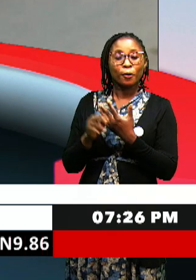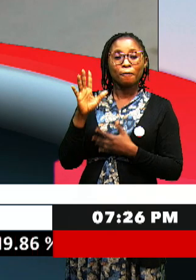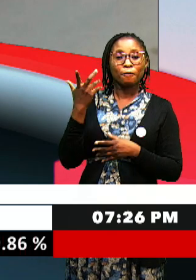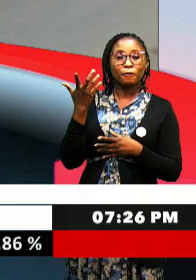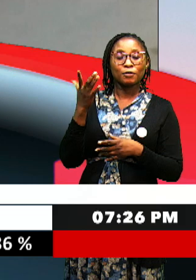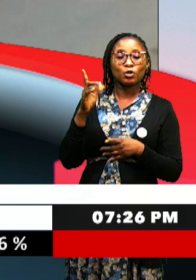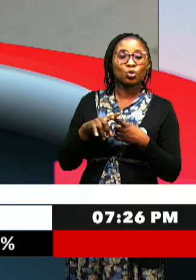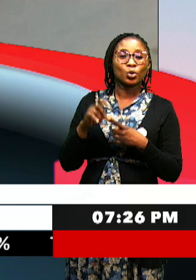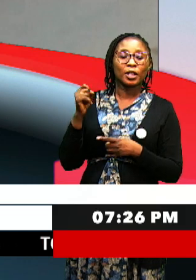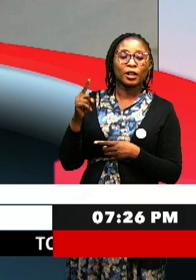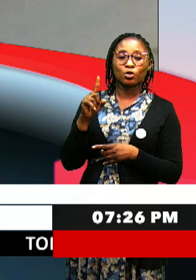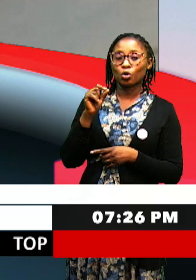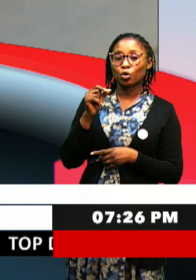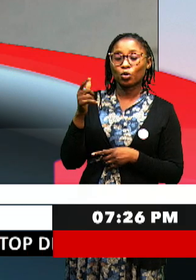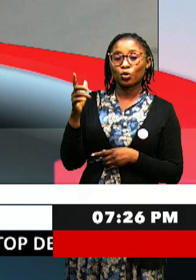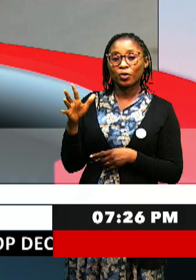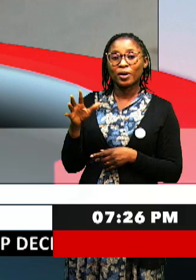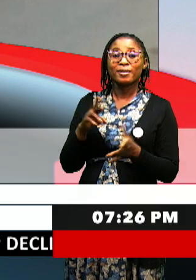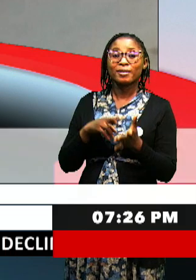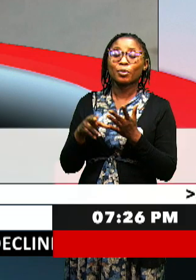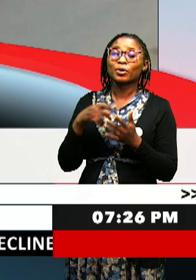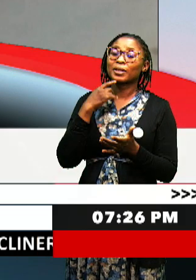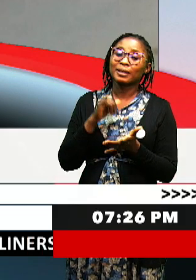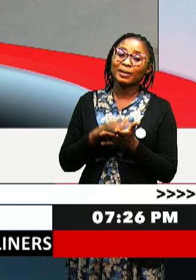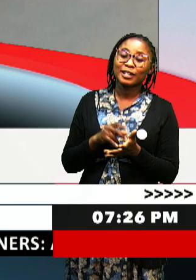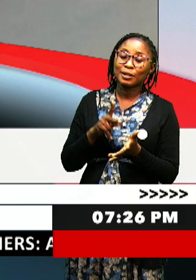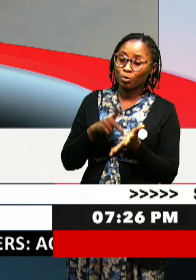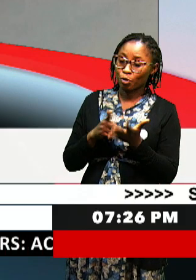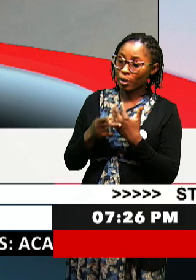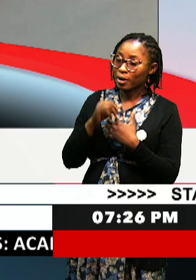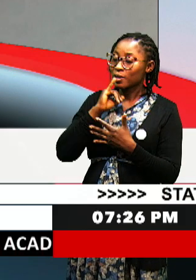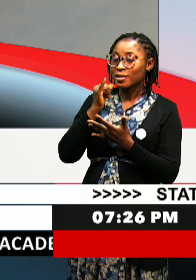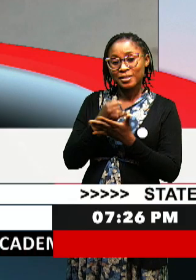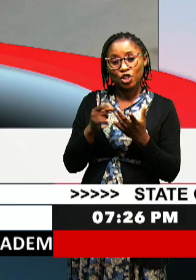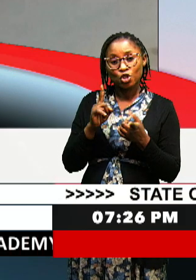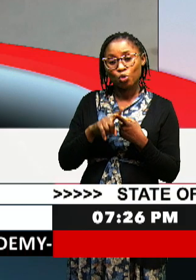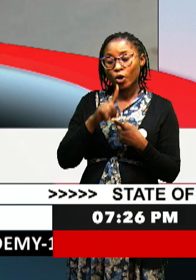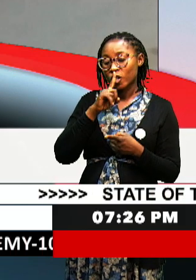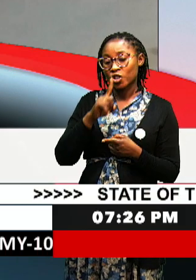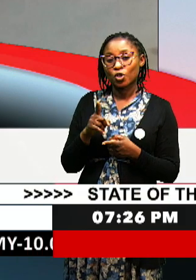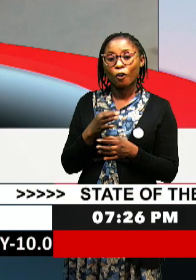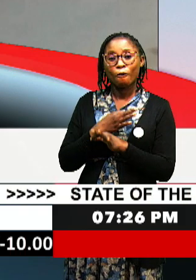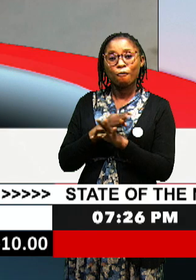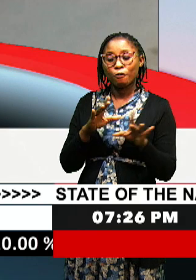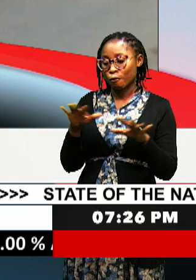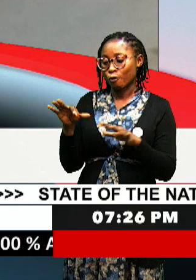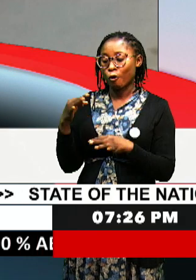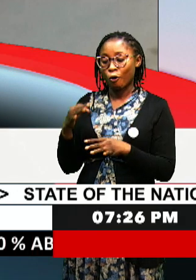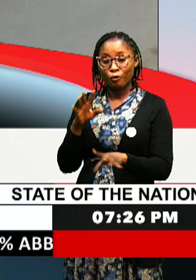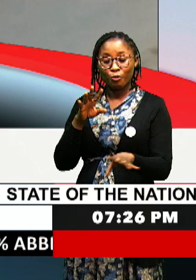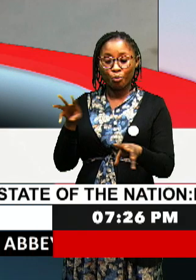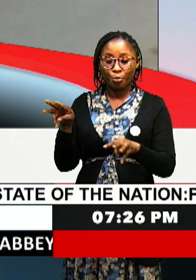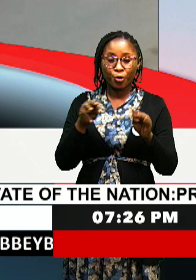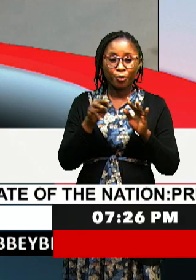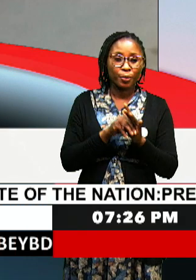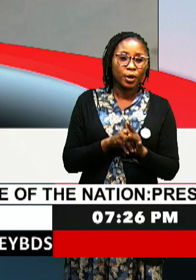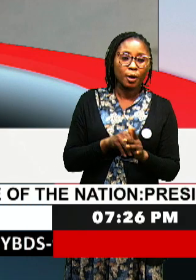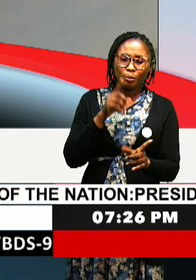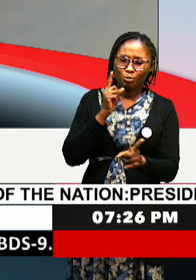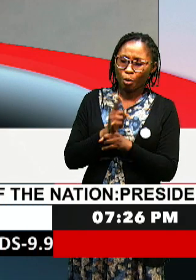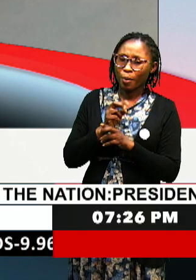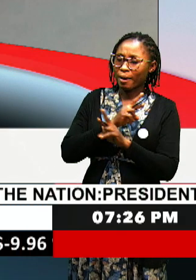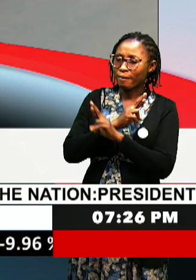2025. Oyeyemi Ajayi reports that the initiative is designed to ensure free flow of traffic, prompt